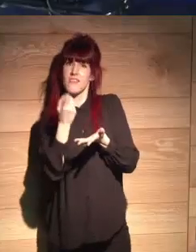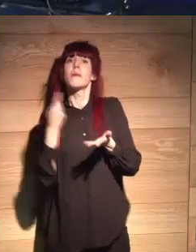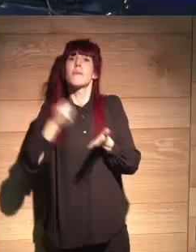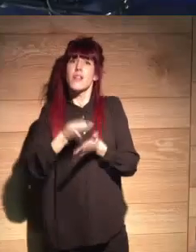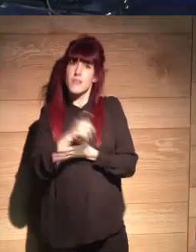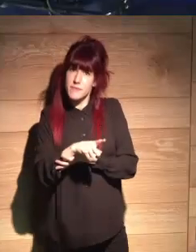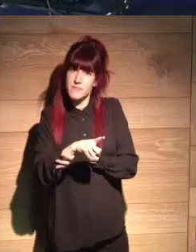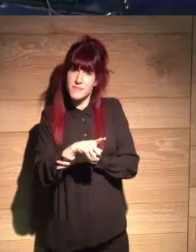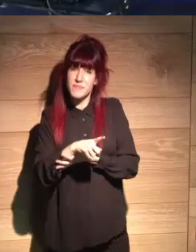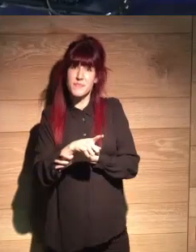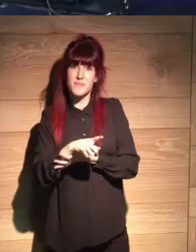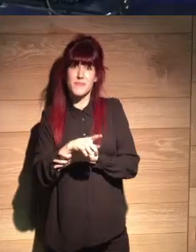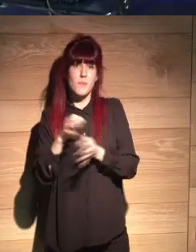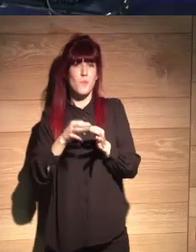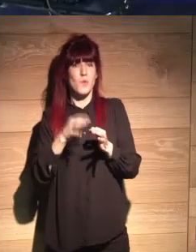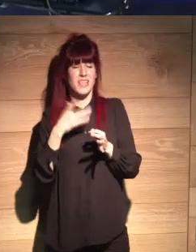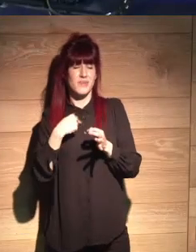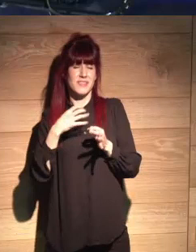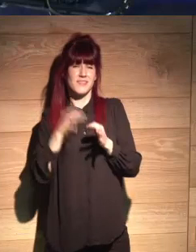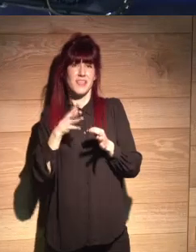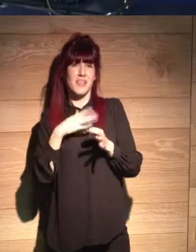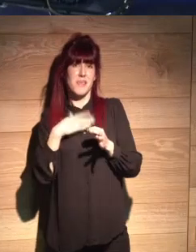has to be remunerated. Fortunately,